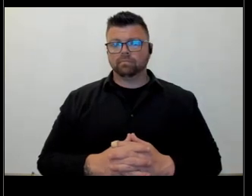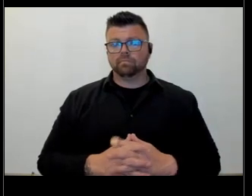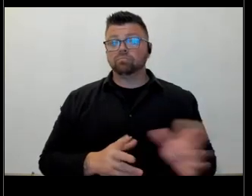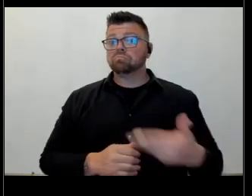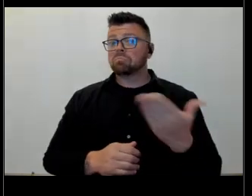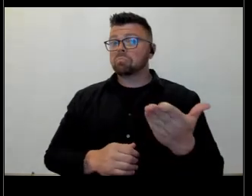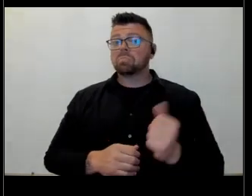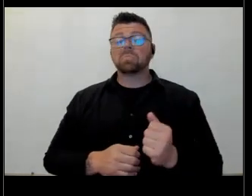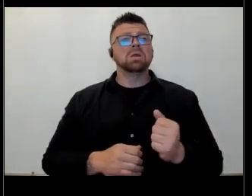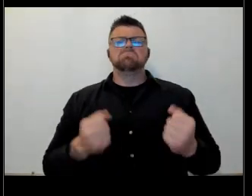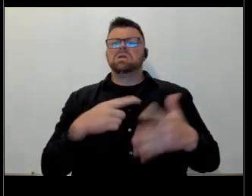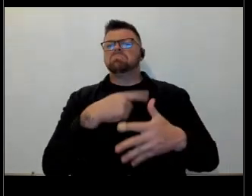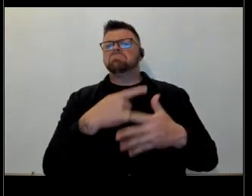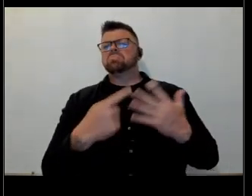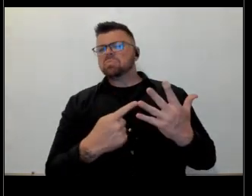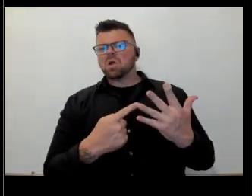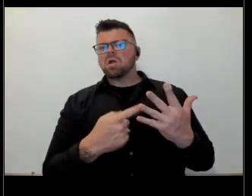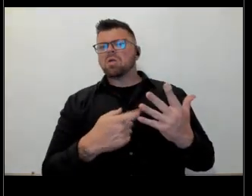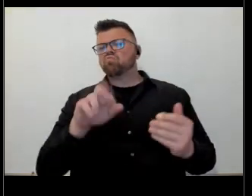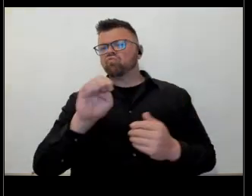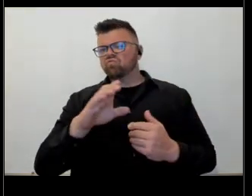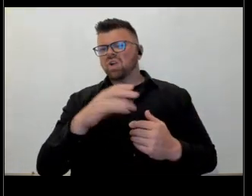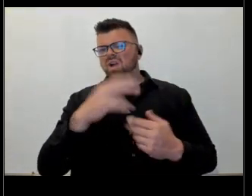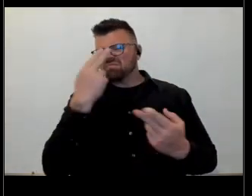Multiple recreational facilities.